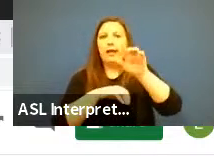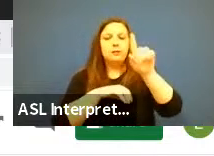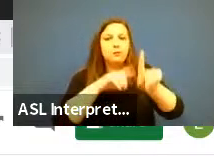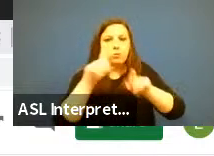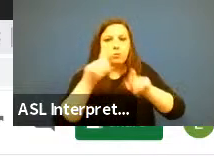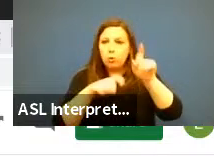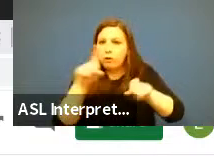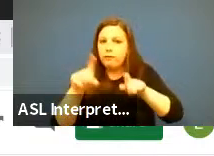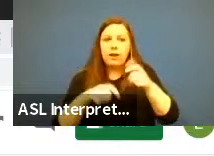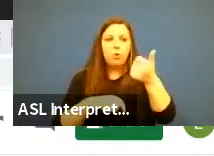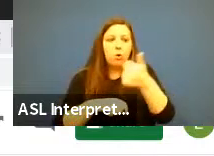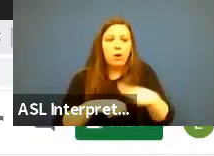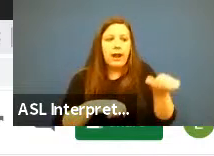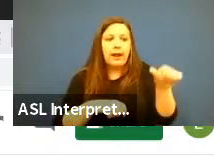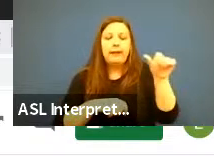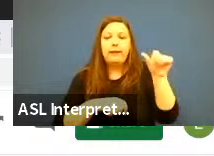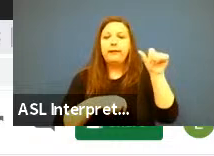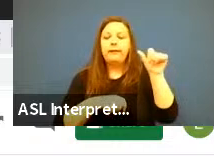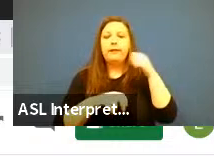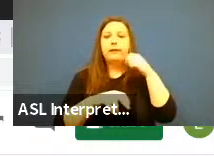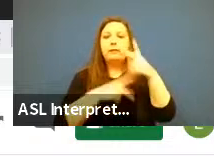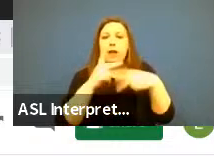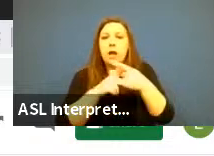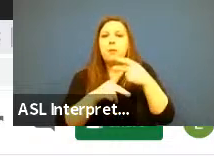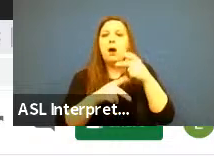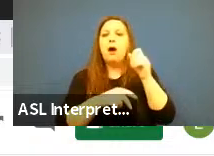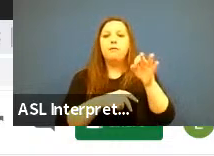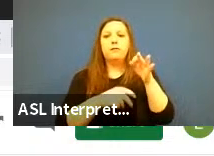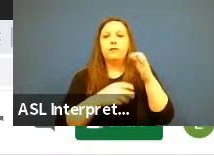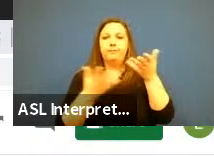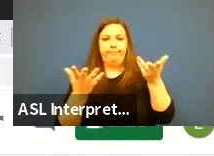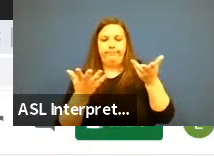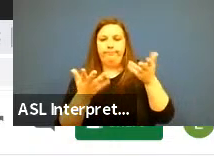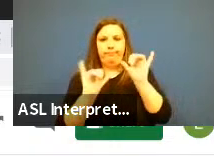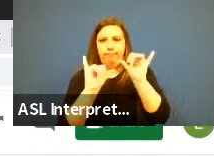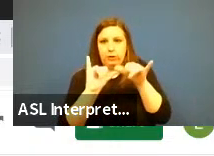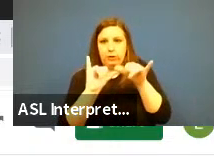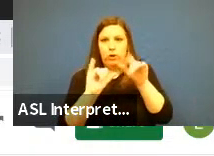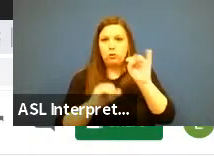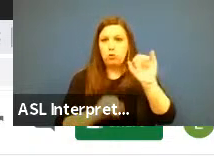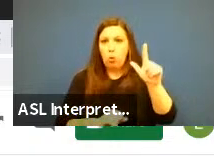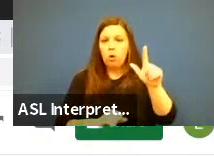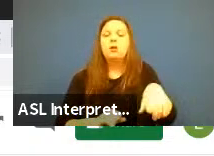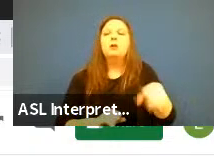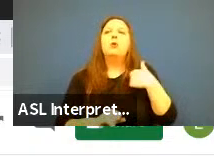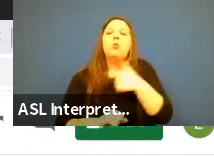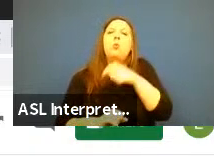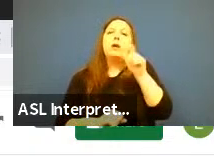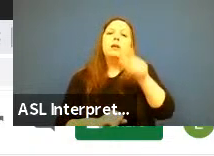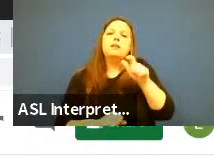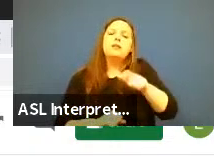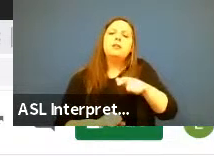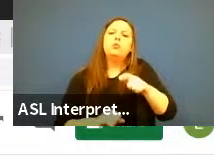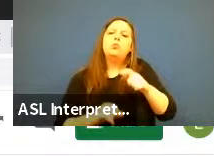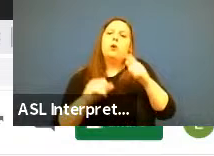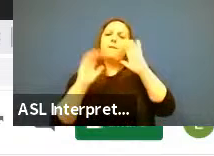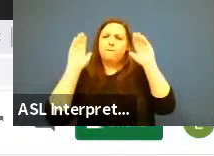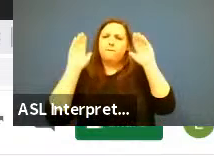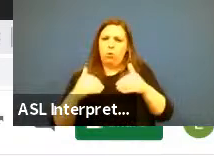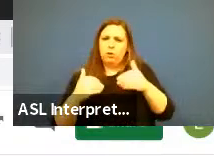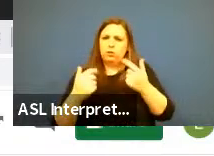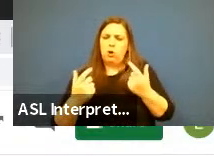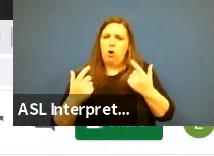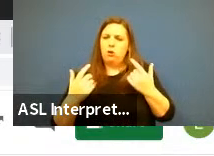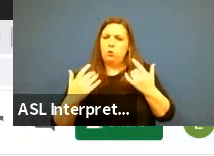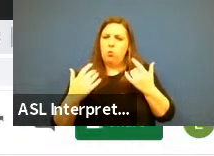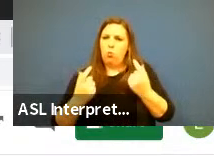of instrument or whatever it may be, we need to take a look at what we're doing now and see whether